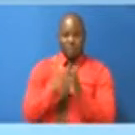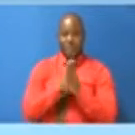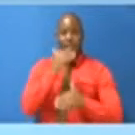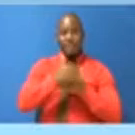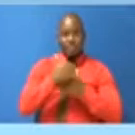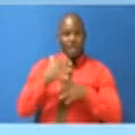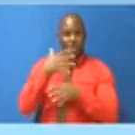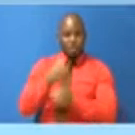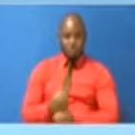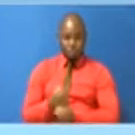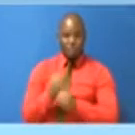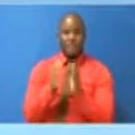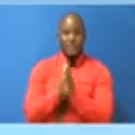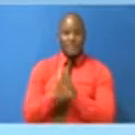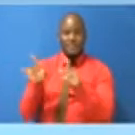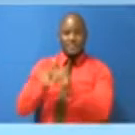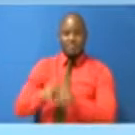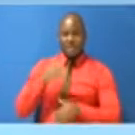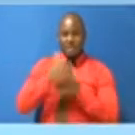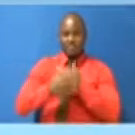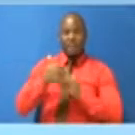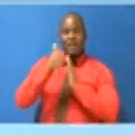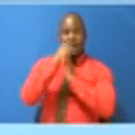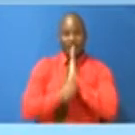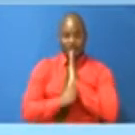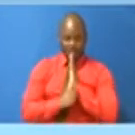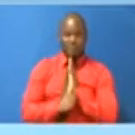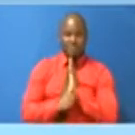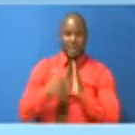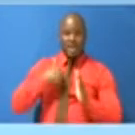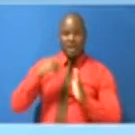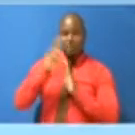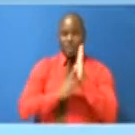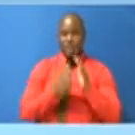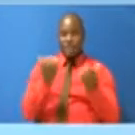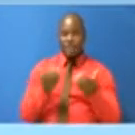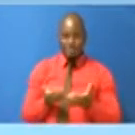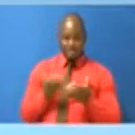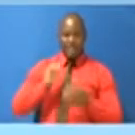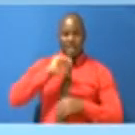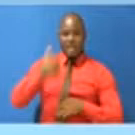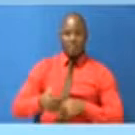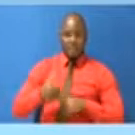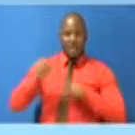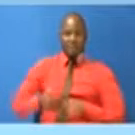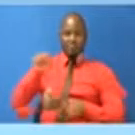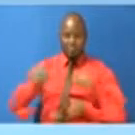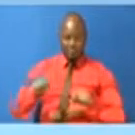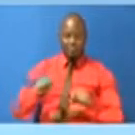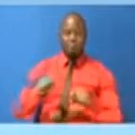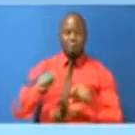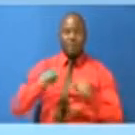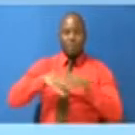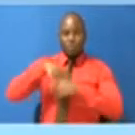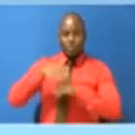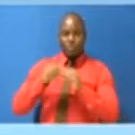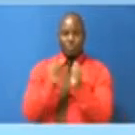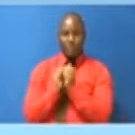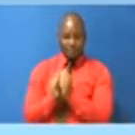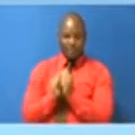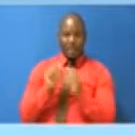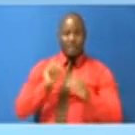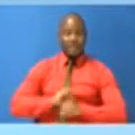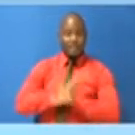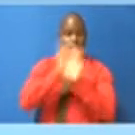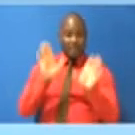neighborhood associations as per the neighborhoods act there is an act that demands the cities run in a see-through way let me not call it